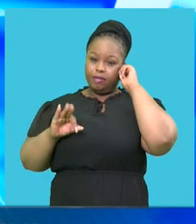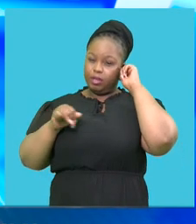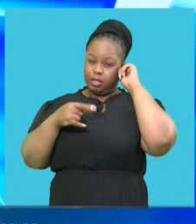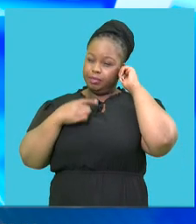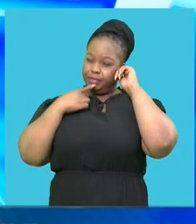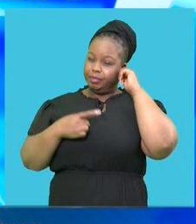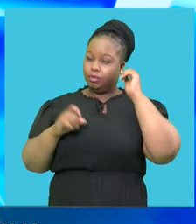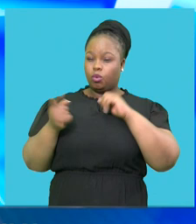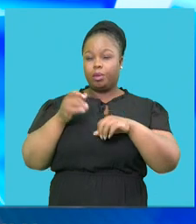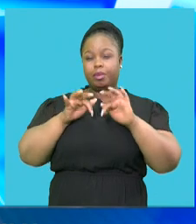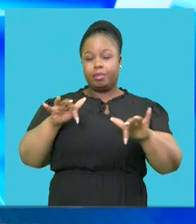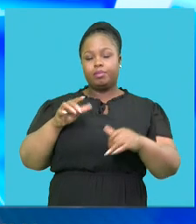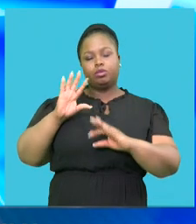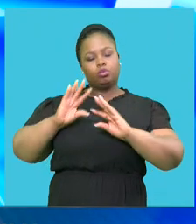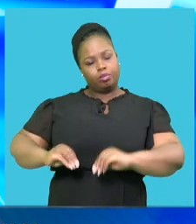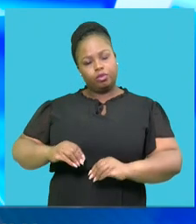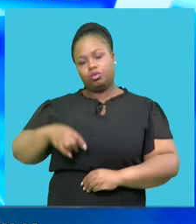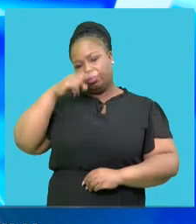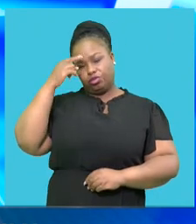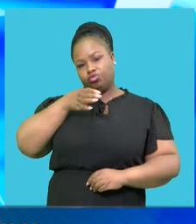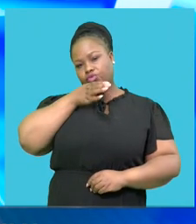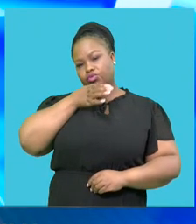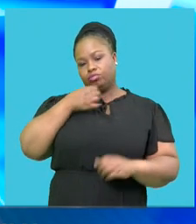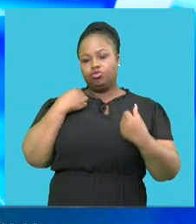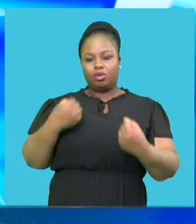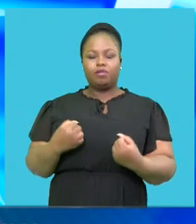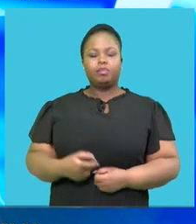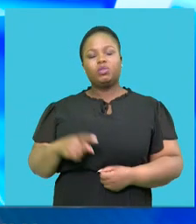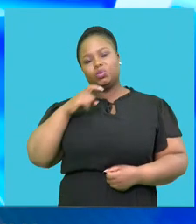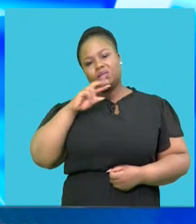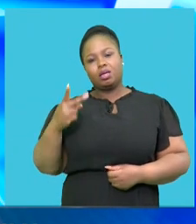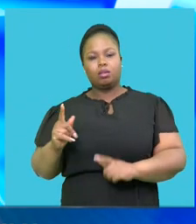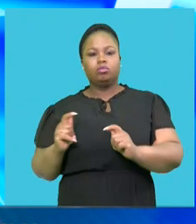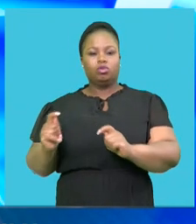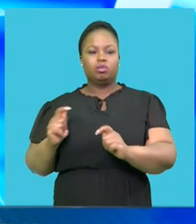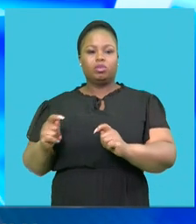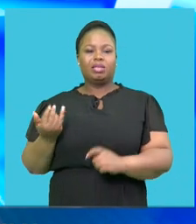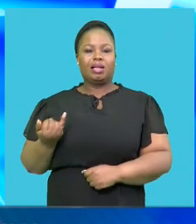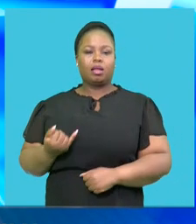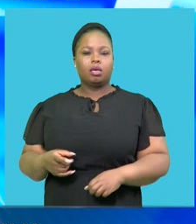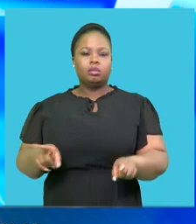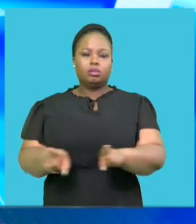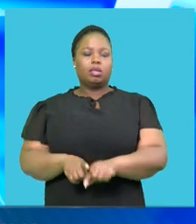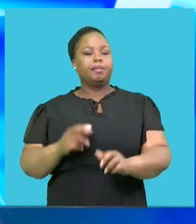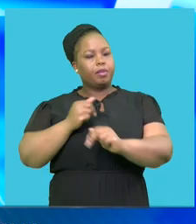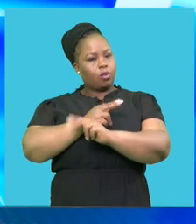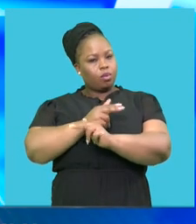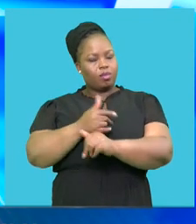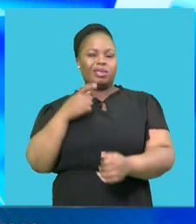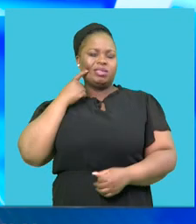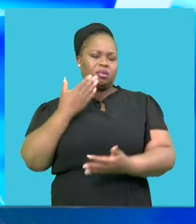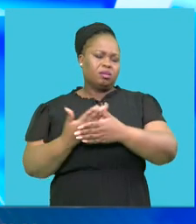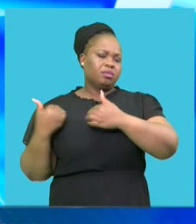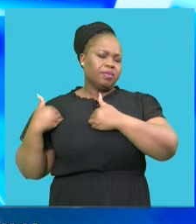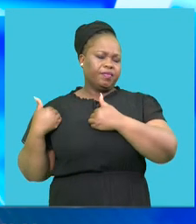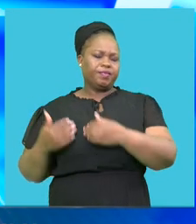abashayeli ukuthi-ke begweme ukushayela bephuzile kunalokho-ke besebenzisa ezinye izindlela zokuhamba ey'fana-ke ney'thuthi ezikhokhelwayo ukuze-ke bephephise